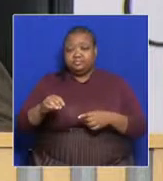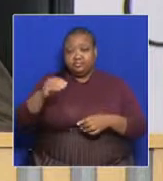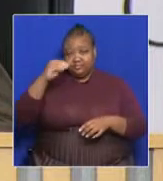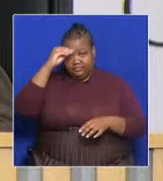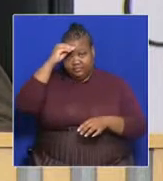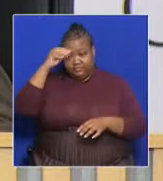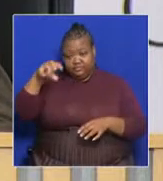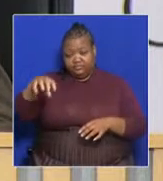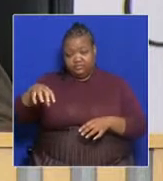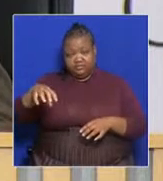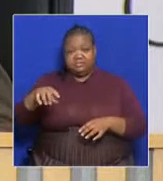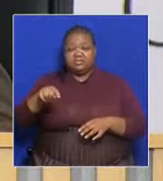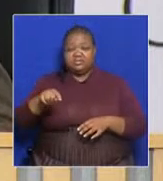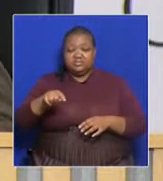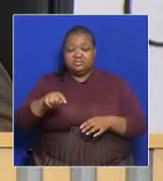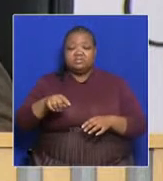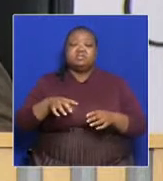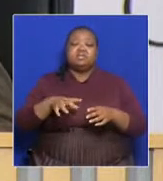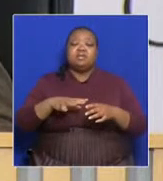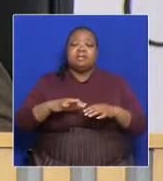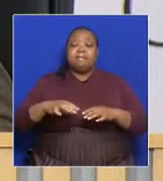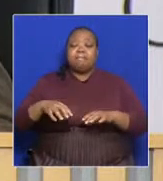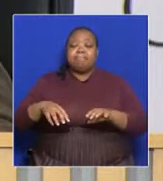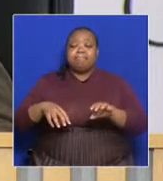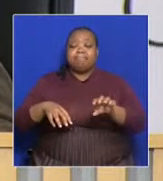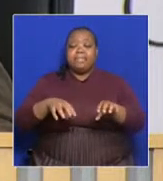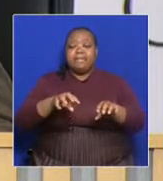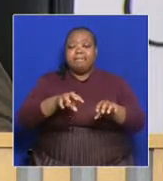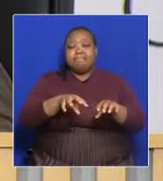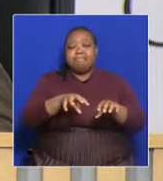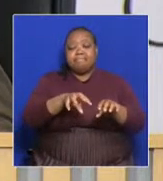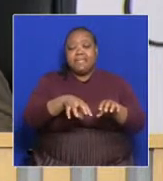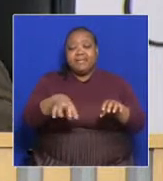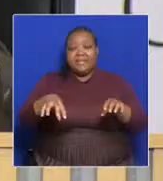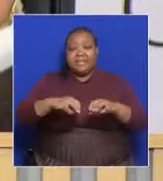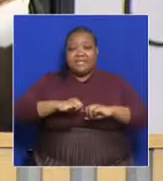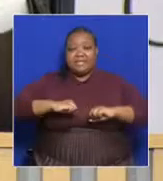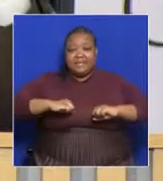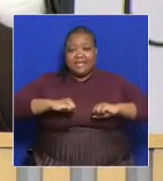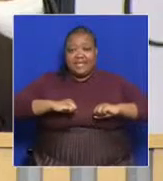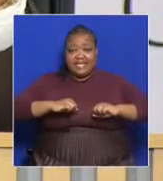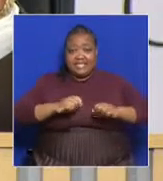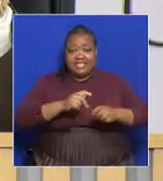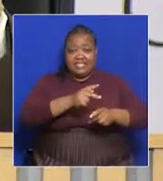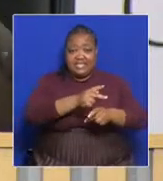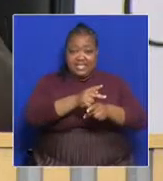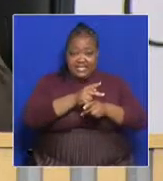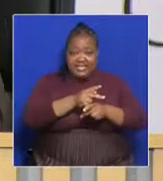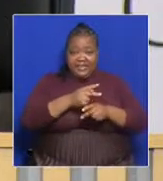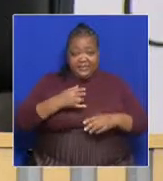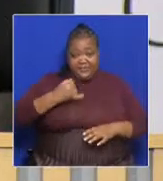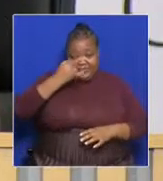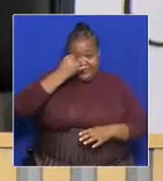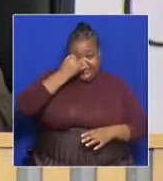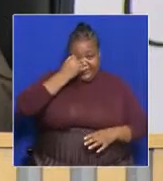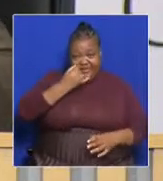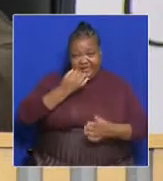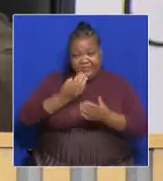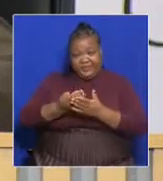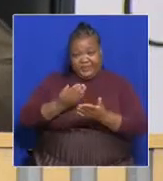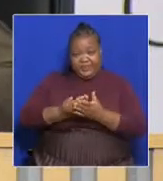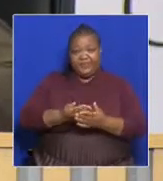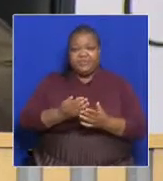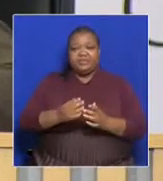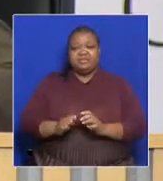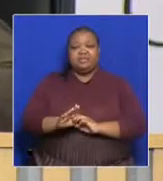closer around to Mshlali. They did have the space to store. They did have, in the case where eventually Brighton Beach assisted,